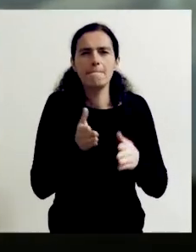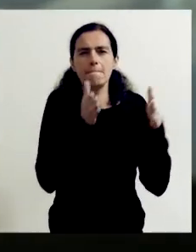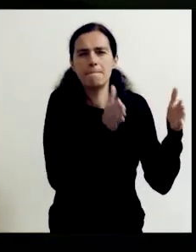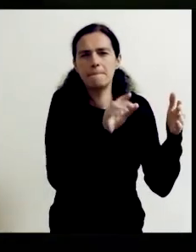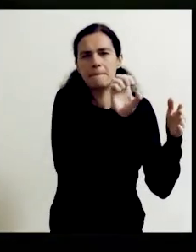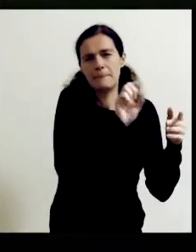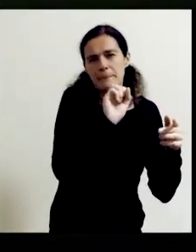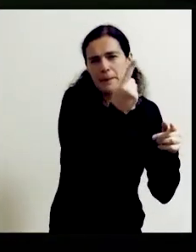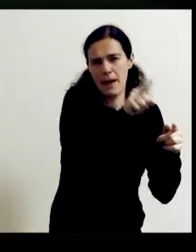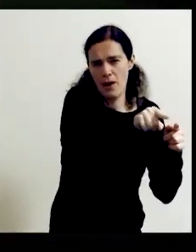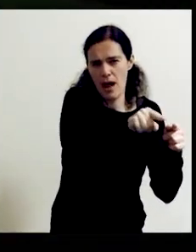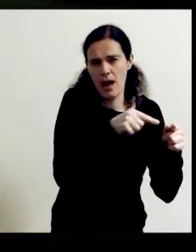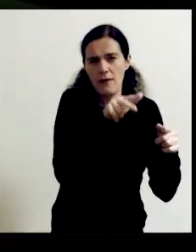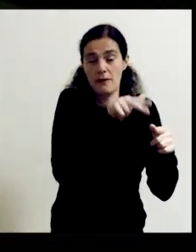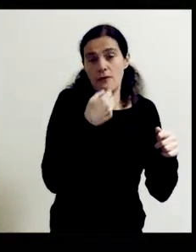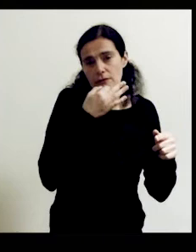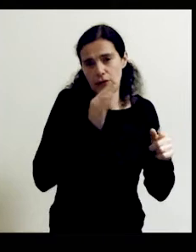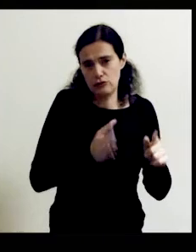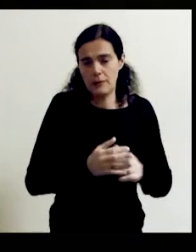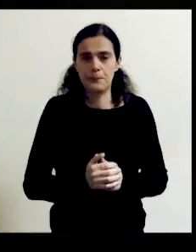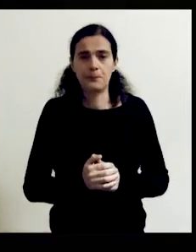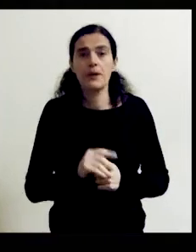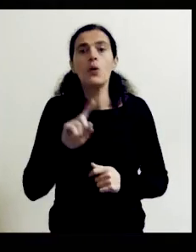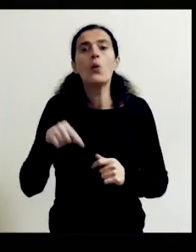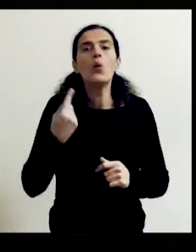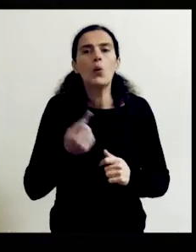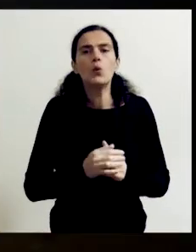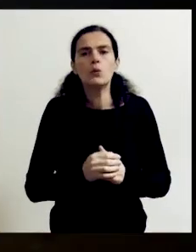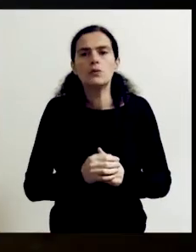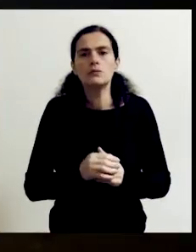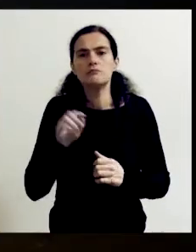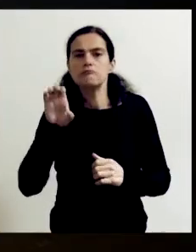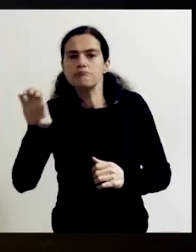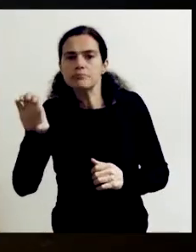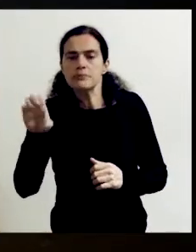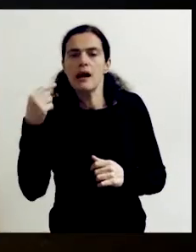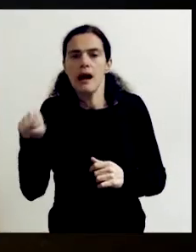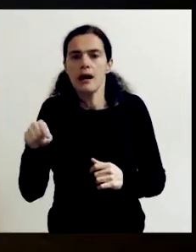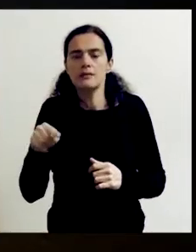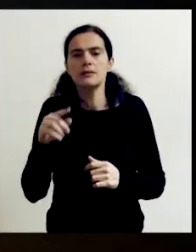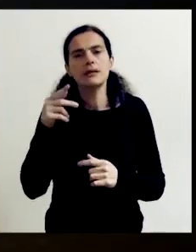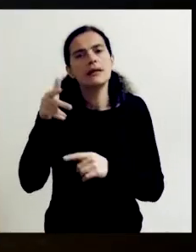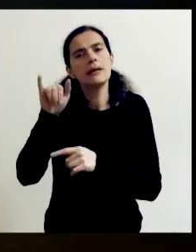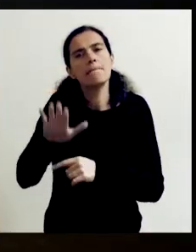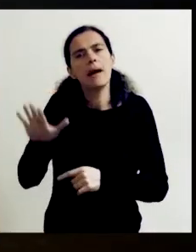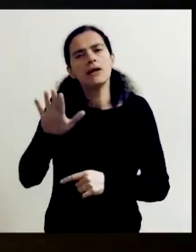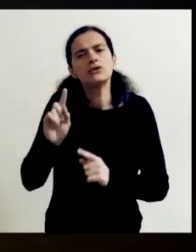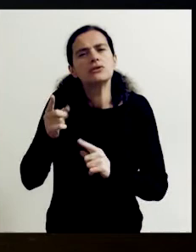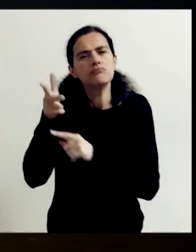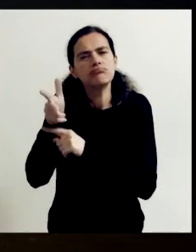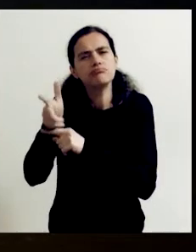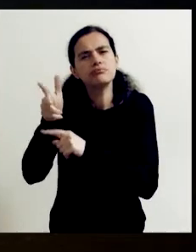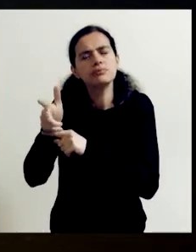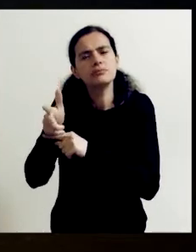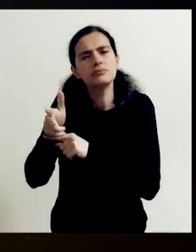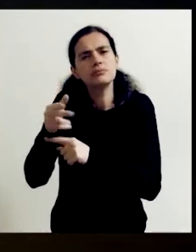also in the first part of the movie that I just described. Then on the other screen, you have